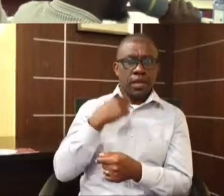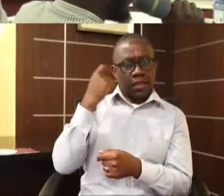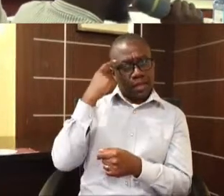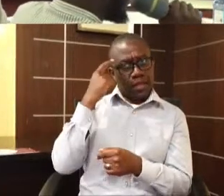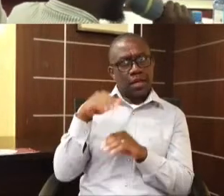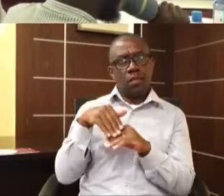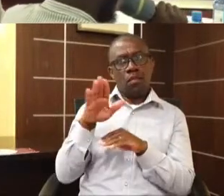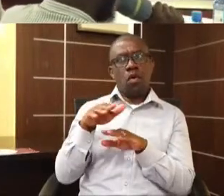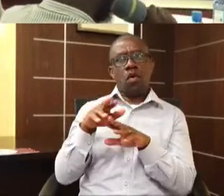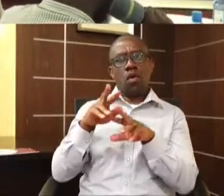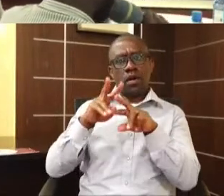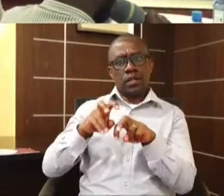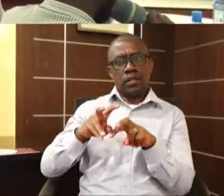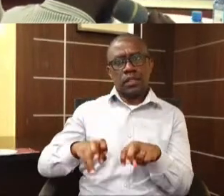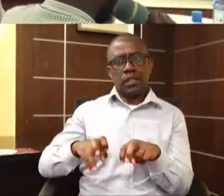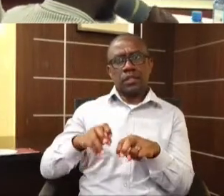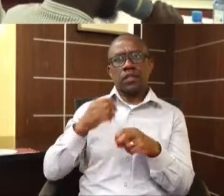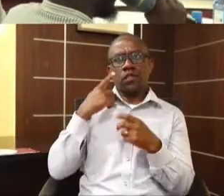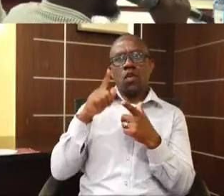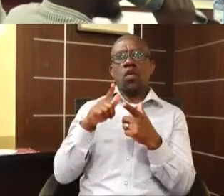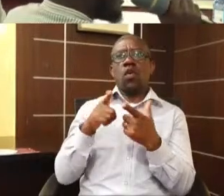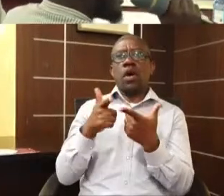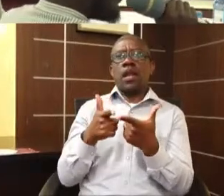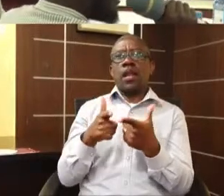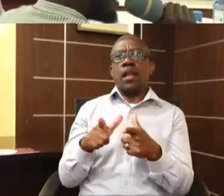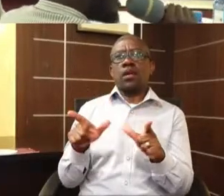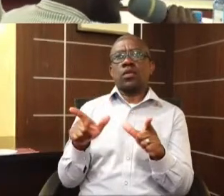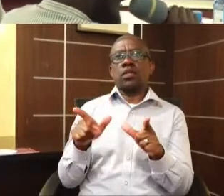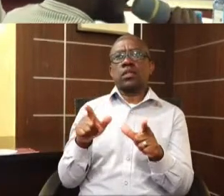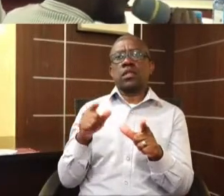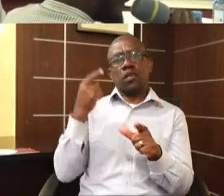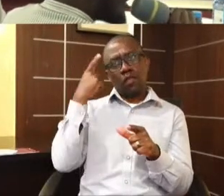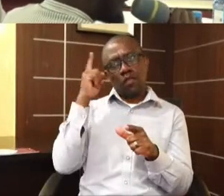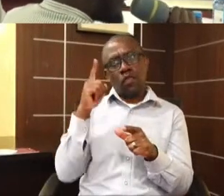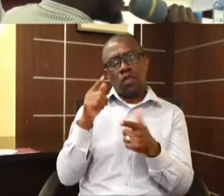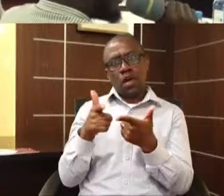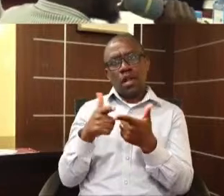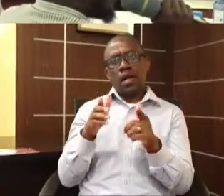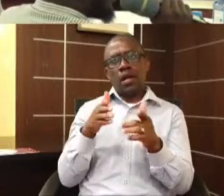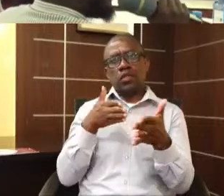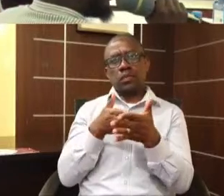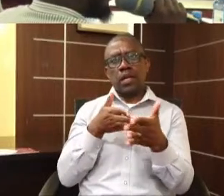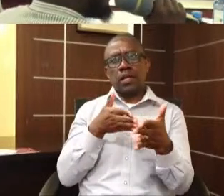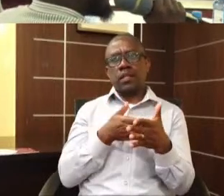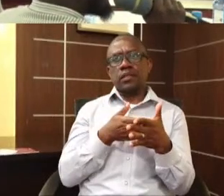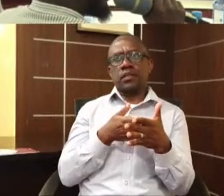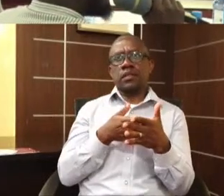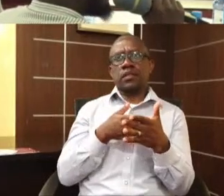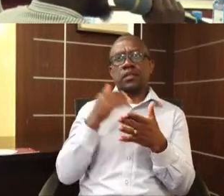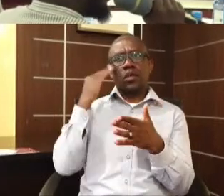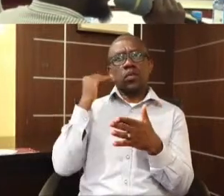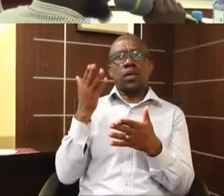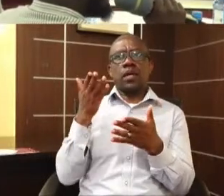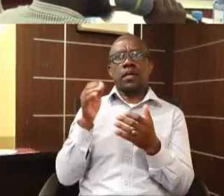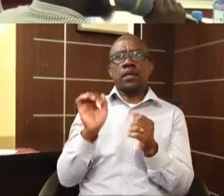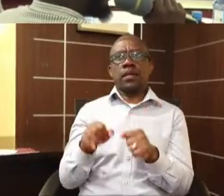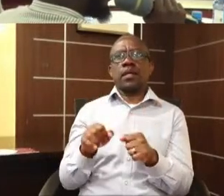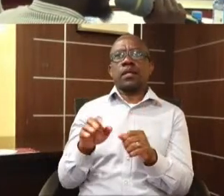towards natural language processing. I think to expand the language barriers. At the moment, it can